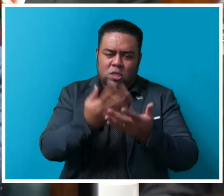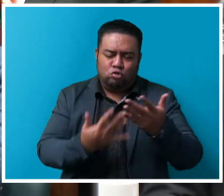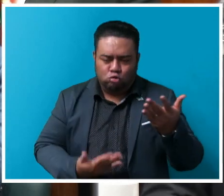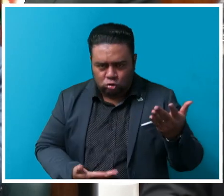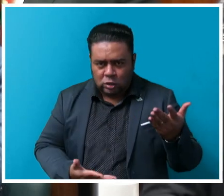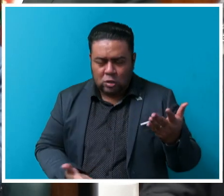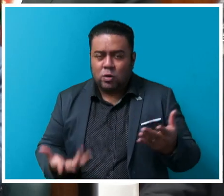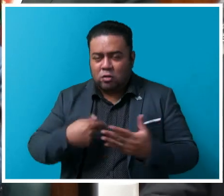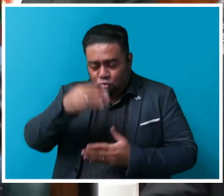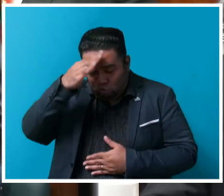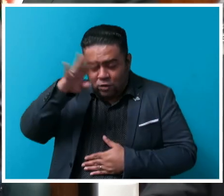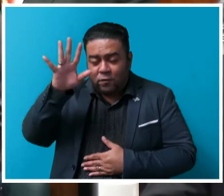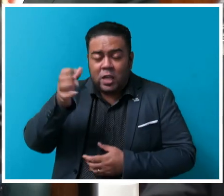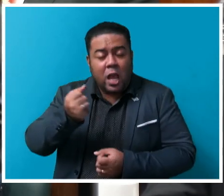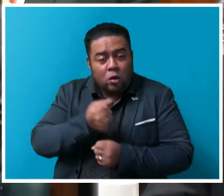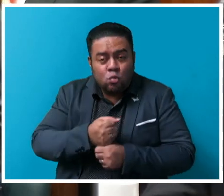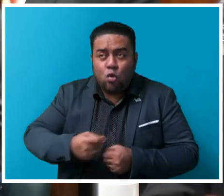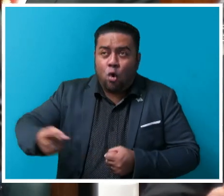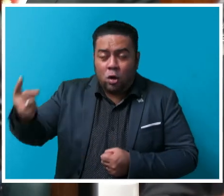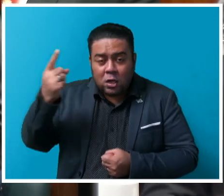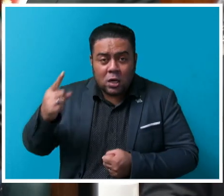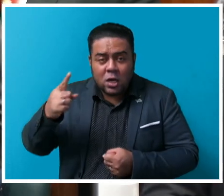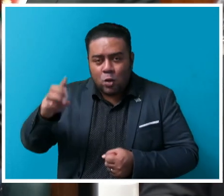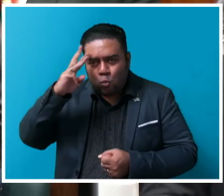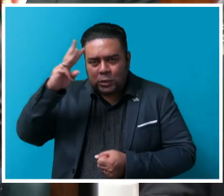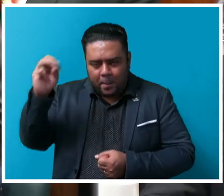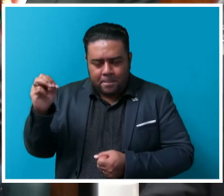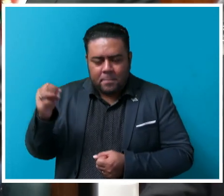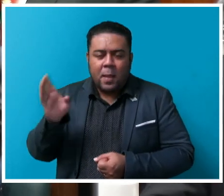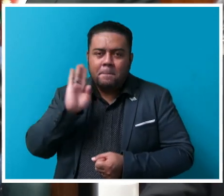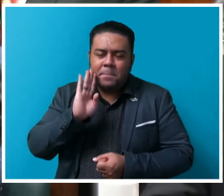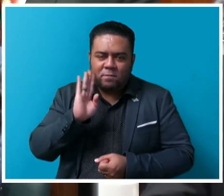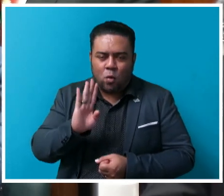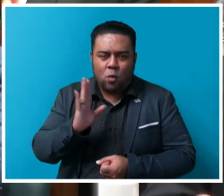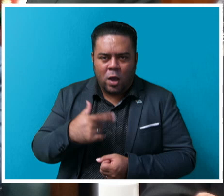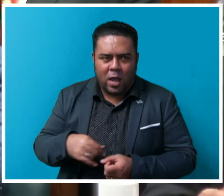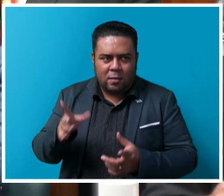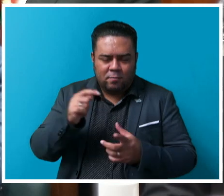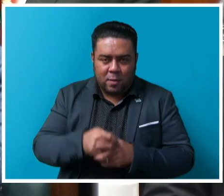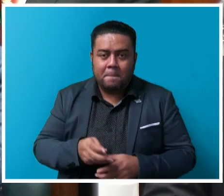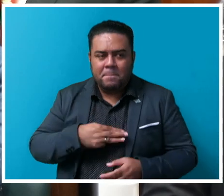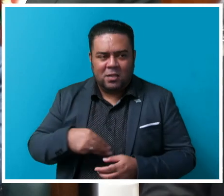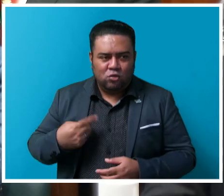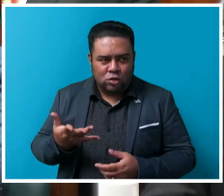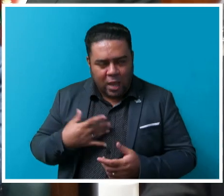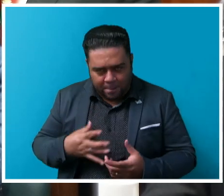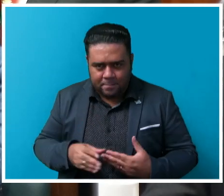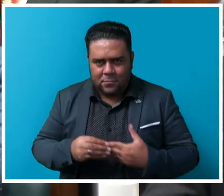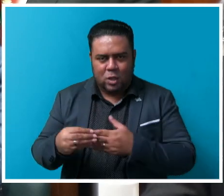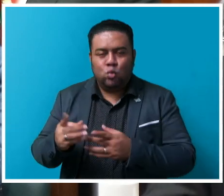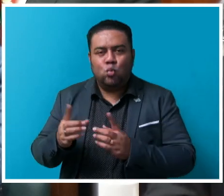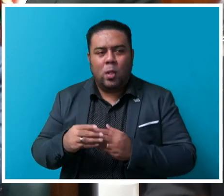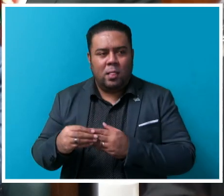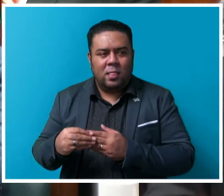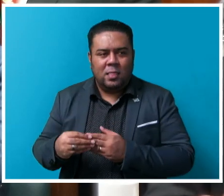in chiefly and godly wisdom, before I provide a scorecard for the ministry that I am honored to lead